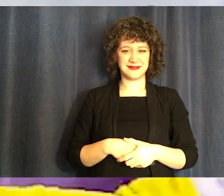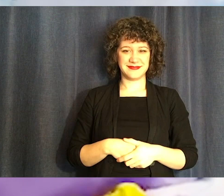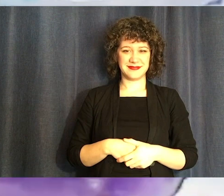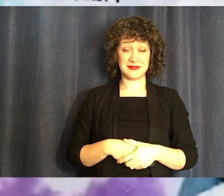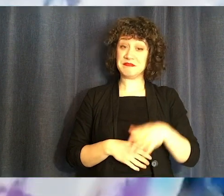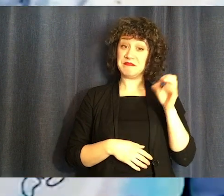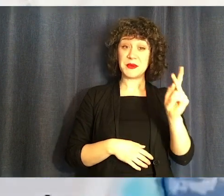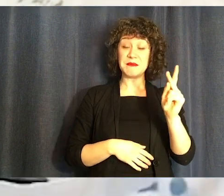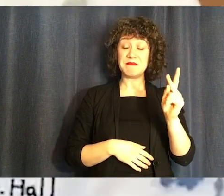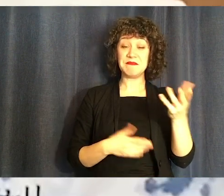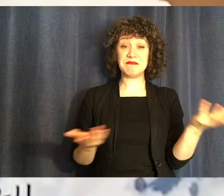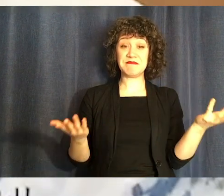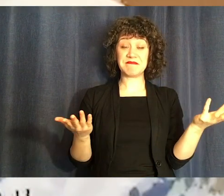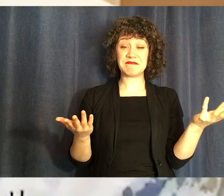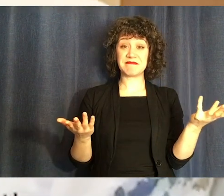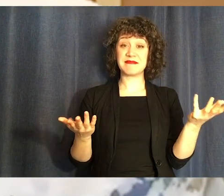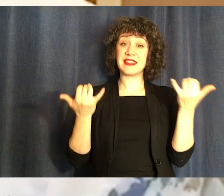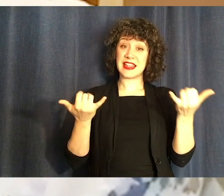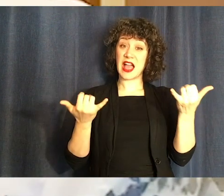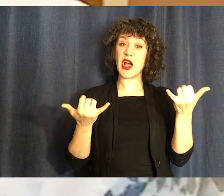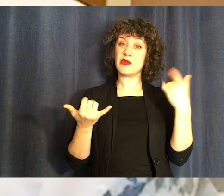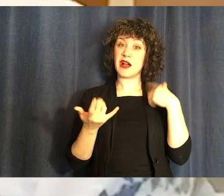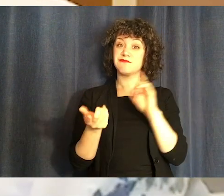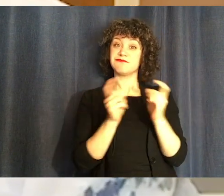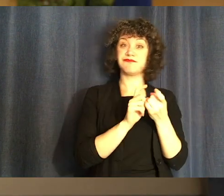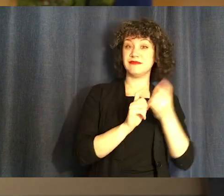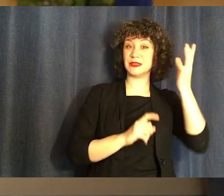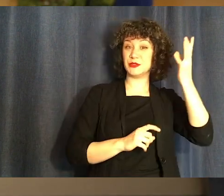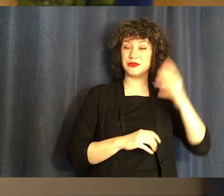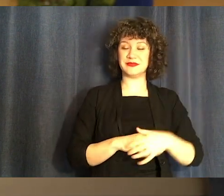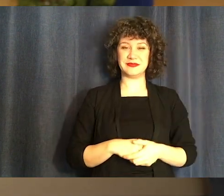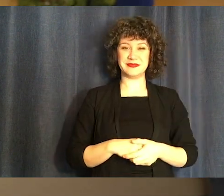All right, well, I'll go from here and I'll give you a nice little speech.